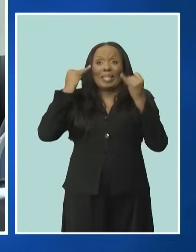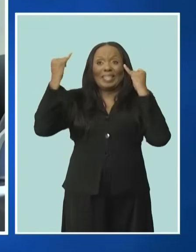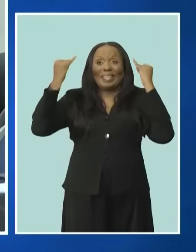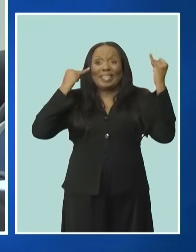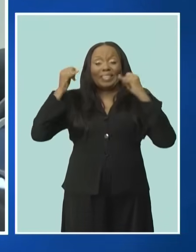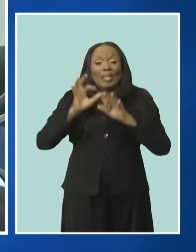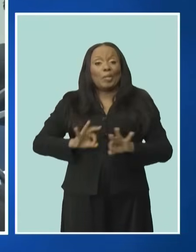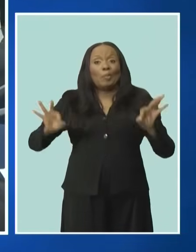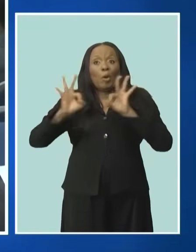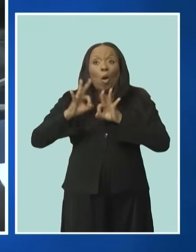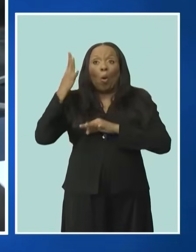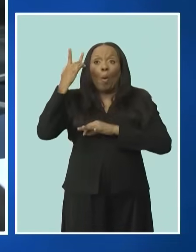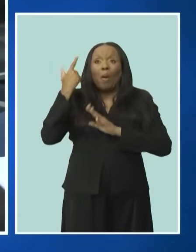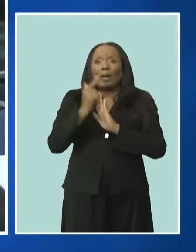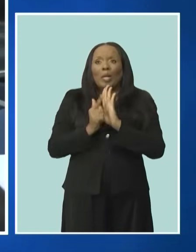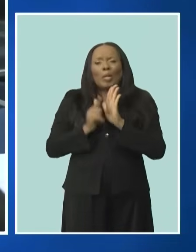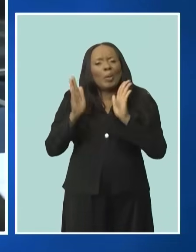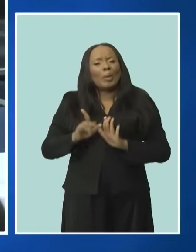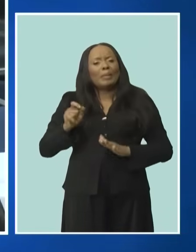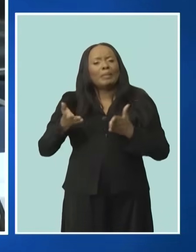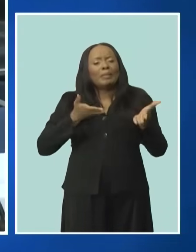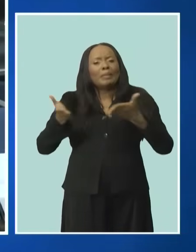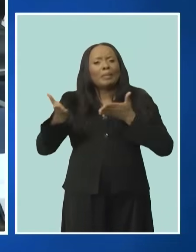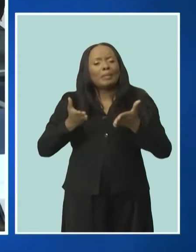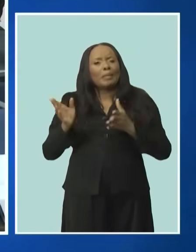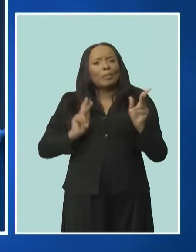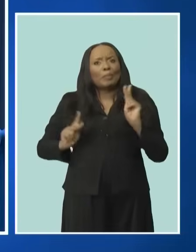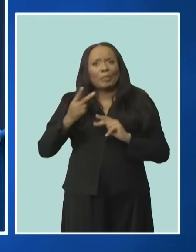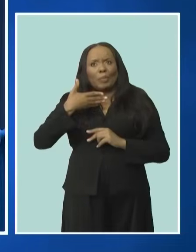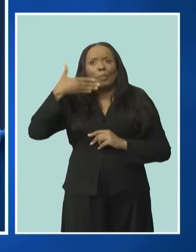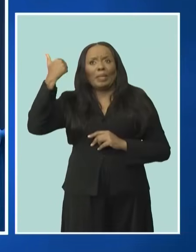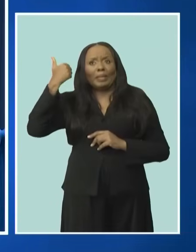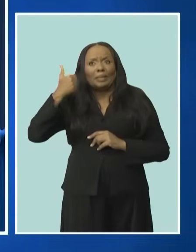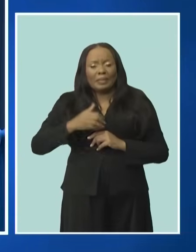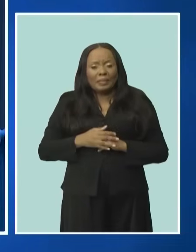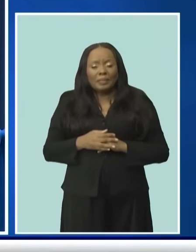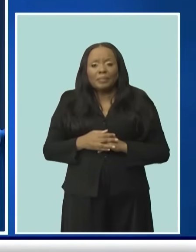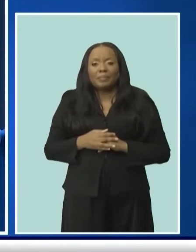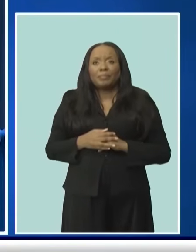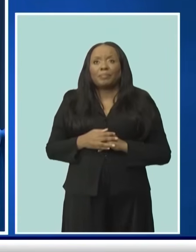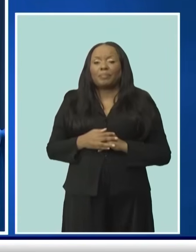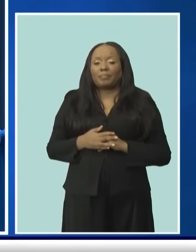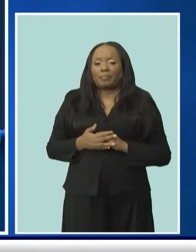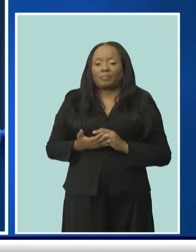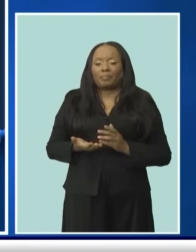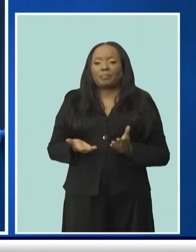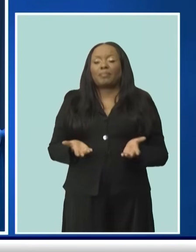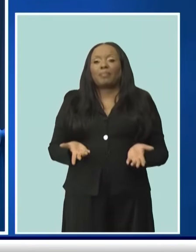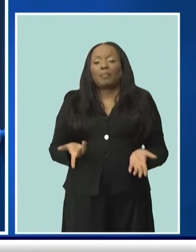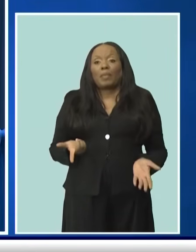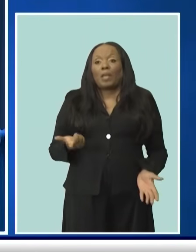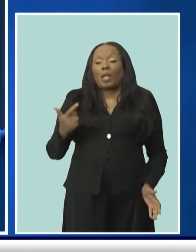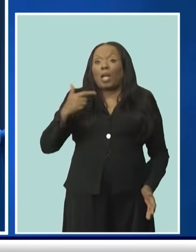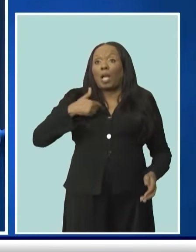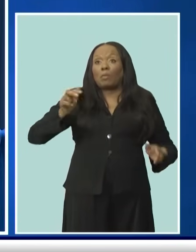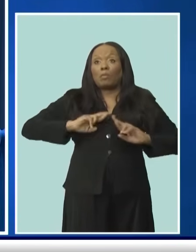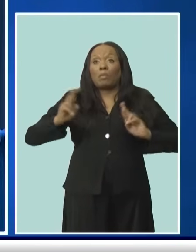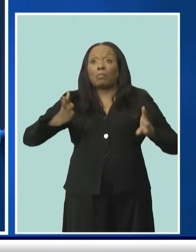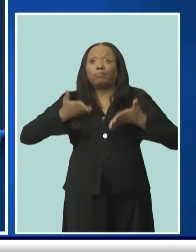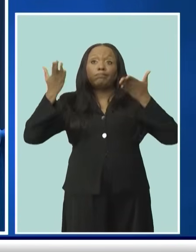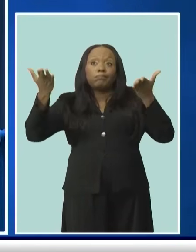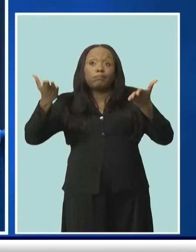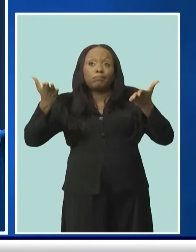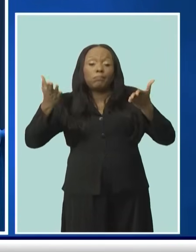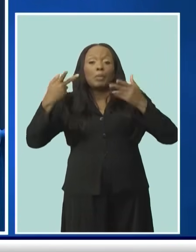able to serve its constituents going forward. I have to tell you, while I'm prepared to make a case to the Prime Minister and Minister